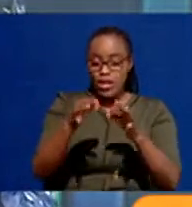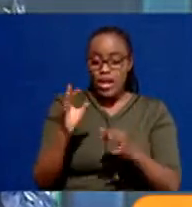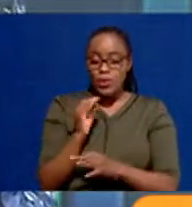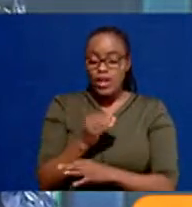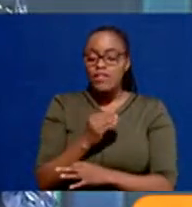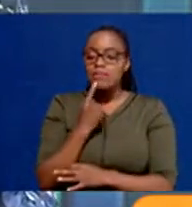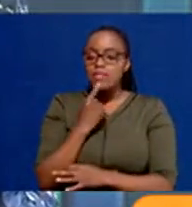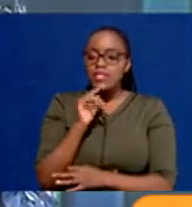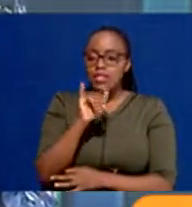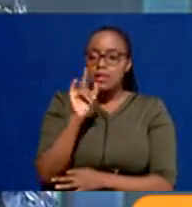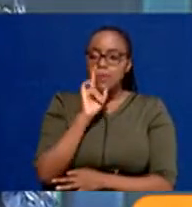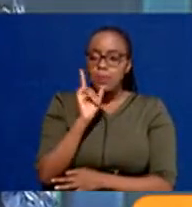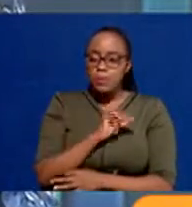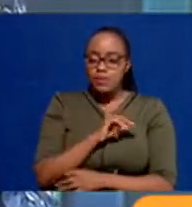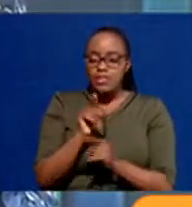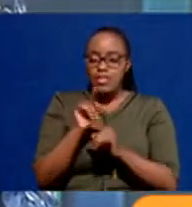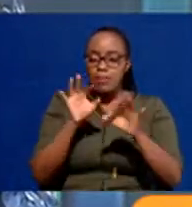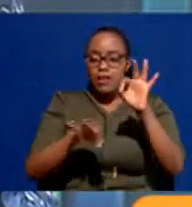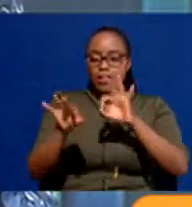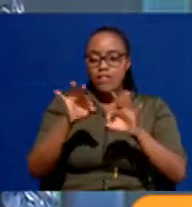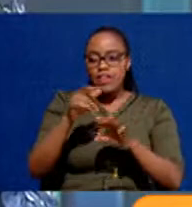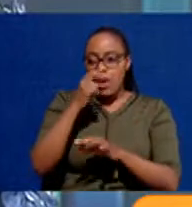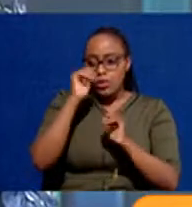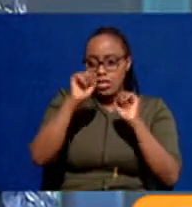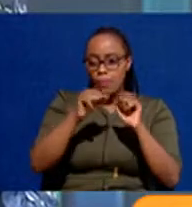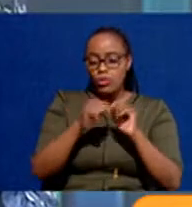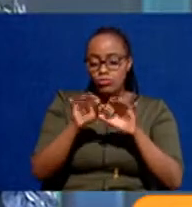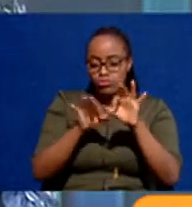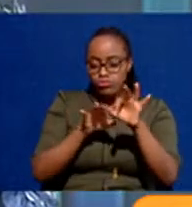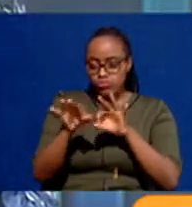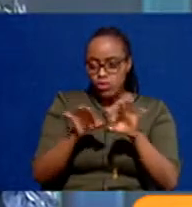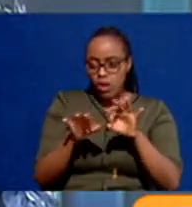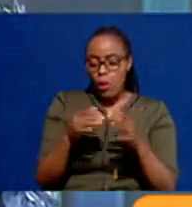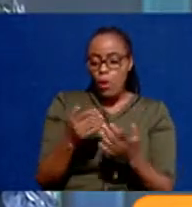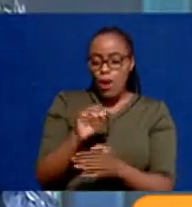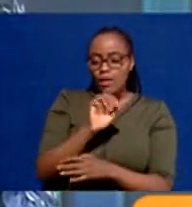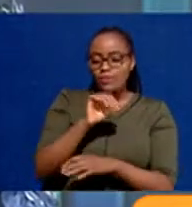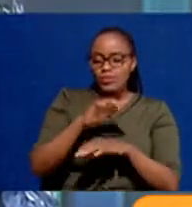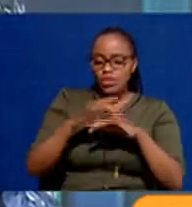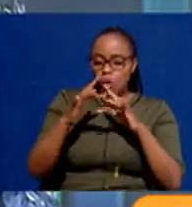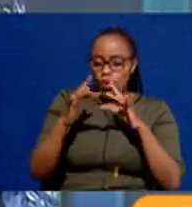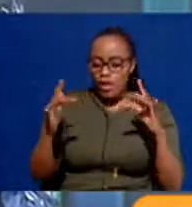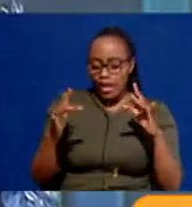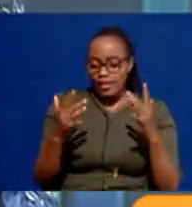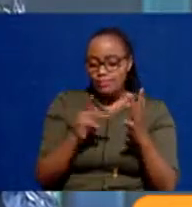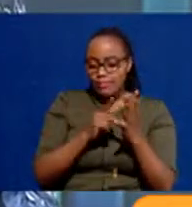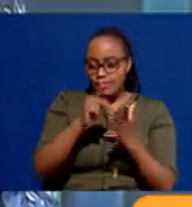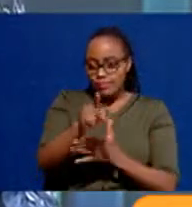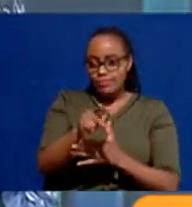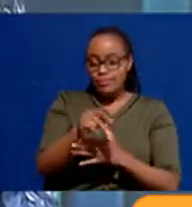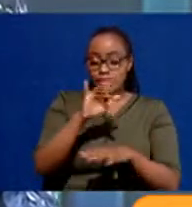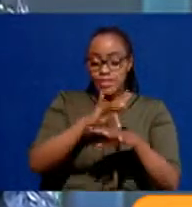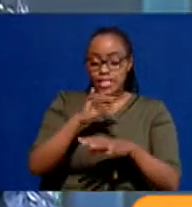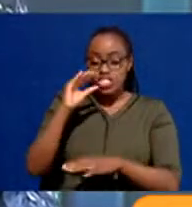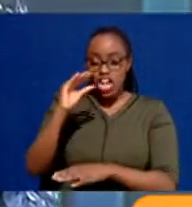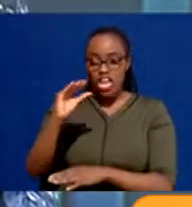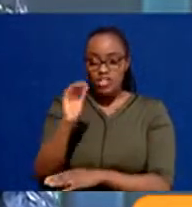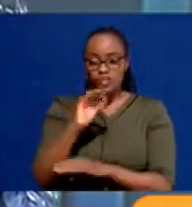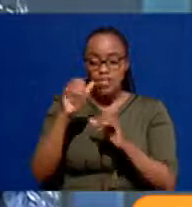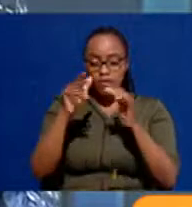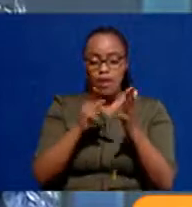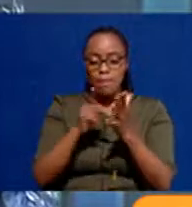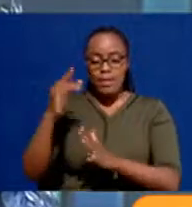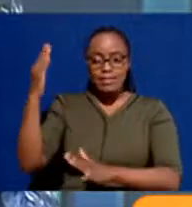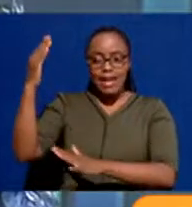that's what I've said, just like fertilizer, I wish we could take you through our e-voucher. The farmer is not, there's no one touching our cash. The farmer is